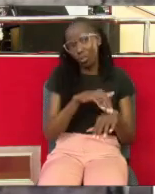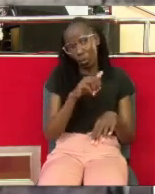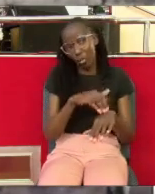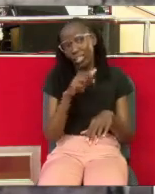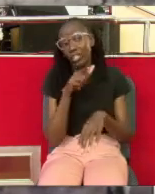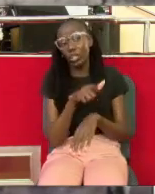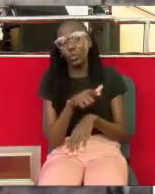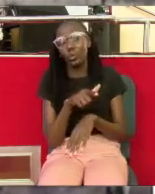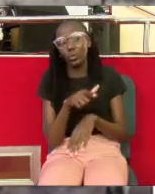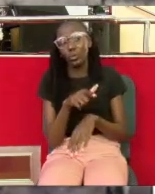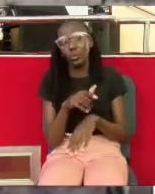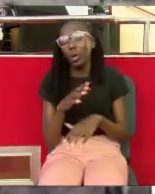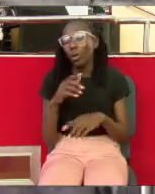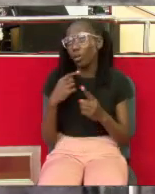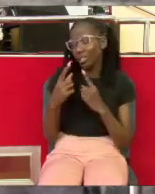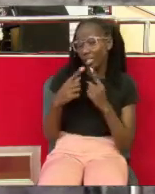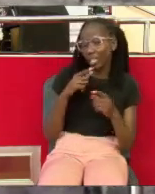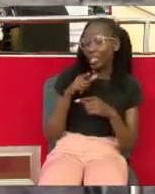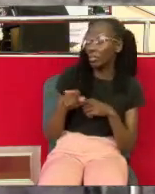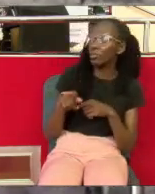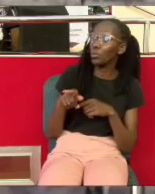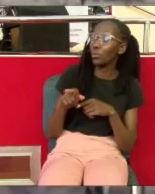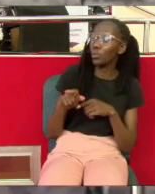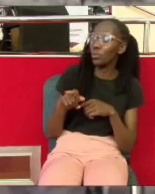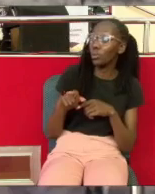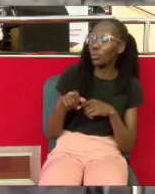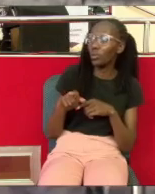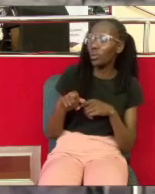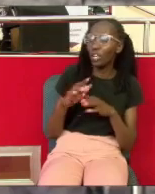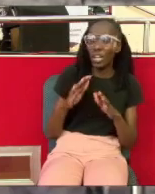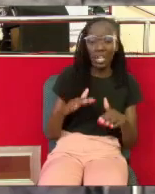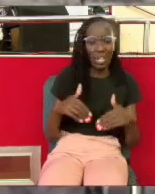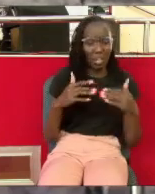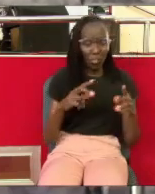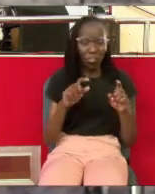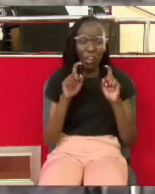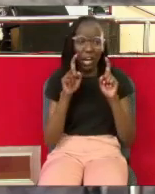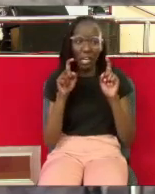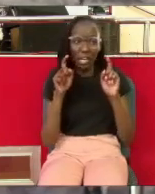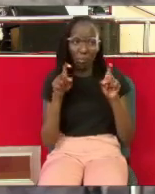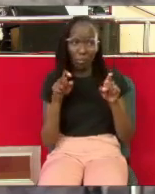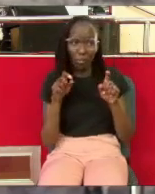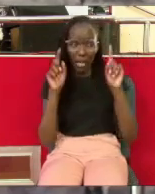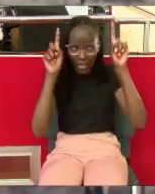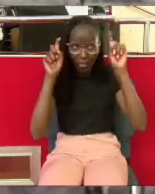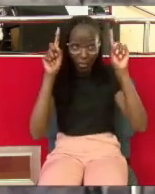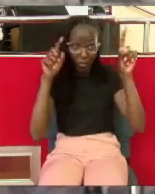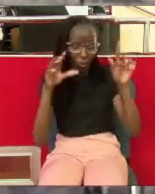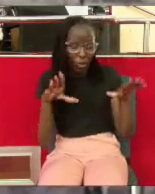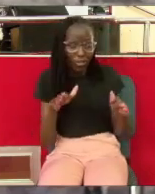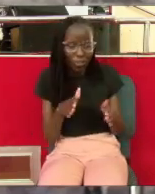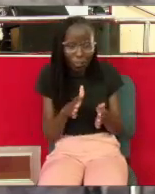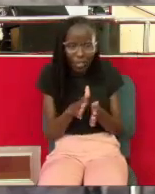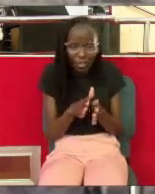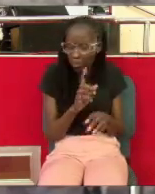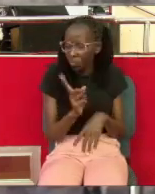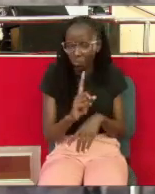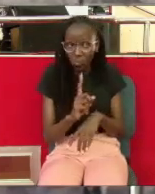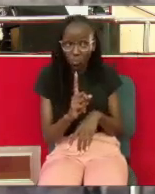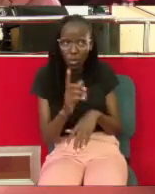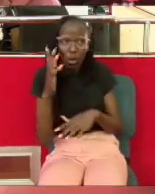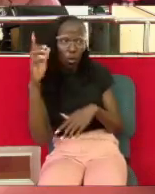He is calling you. He is telling you, don't give the enemy a foothold. He wants to manifest